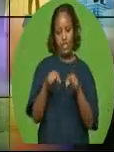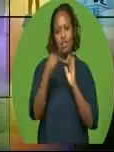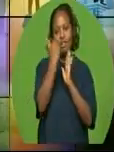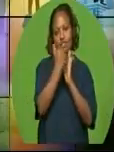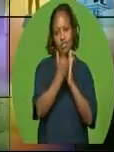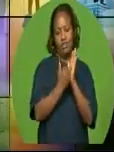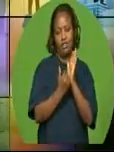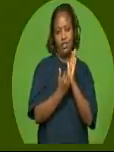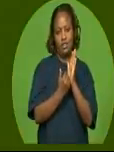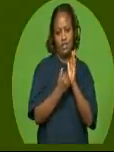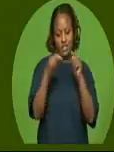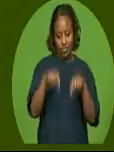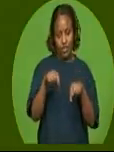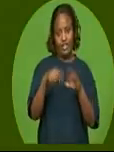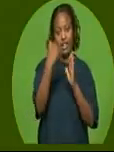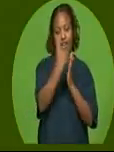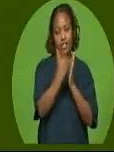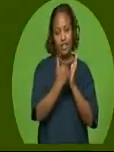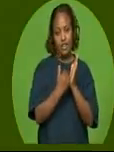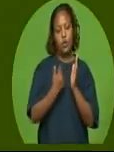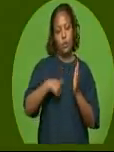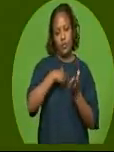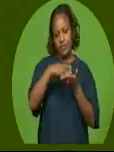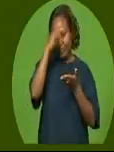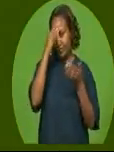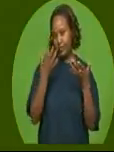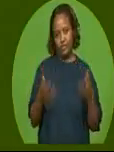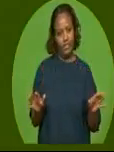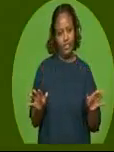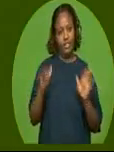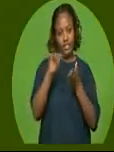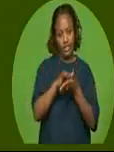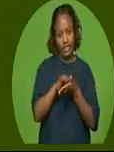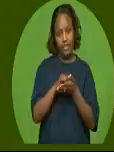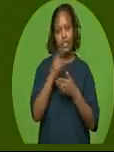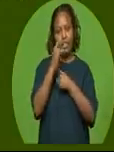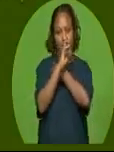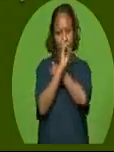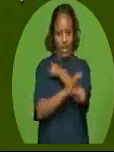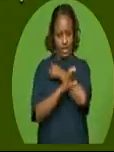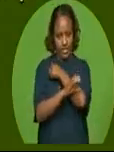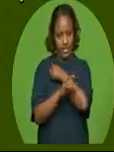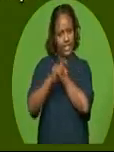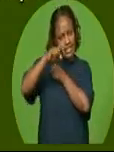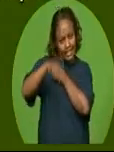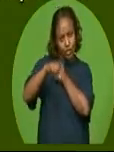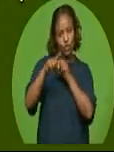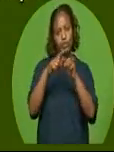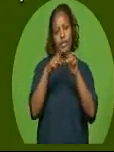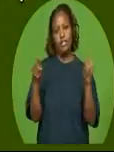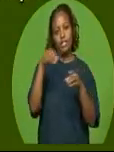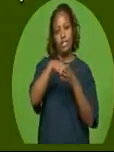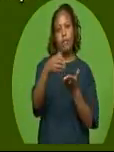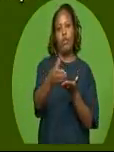summarize today's lesson. In today's lesson, we learned that a country needs